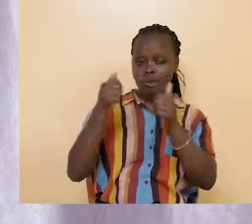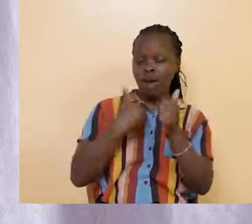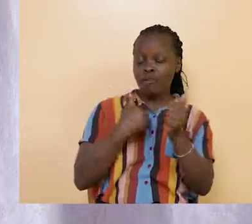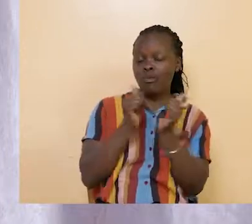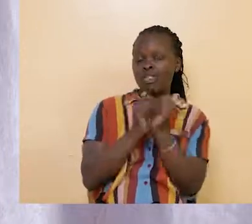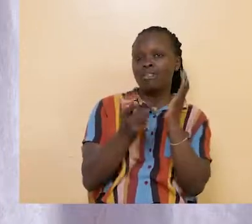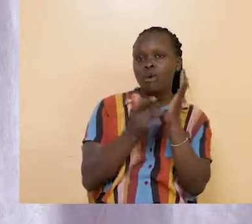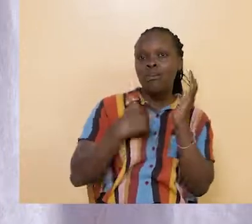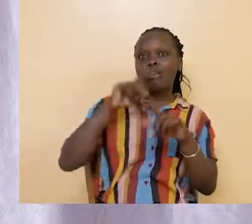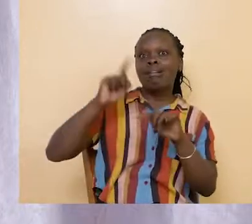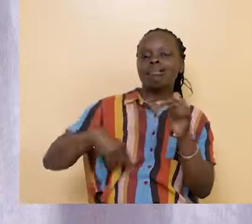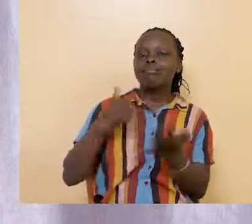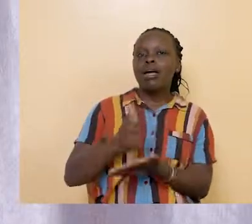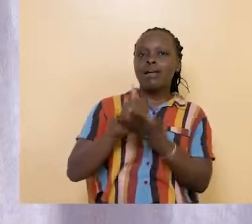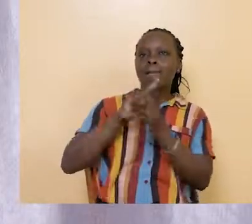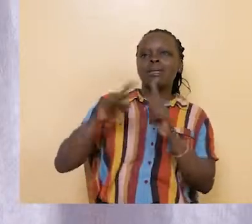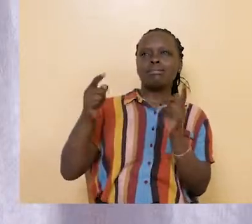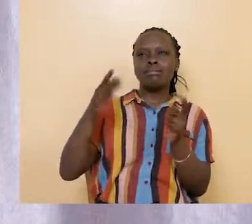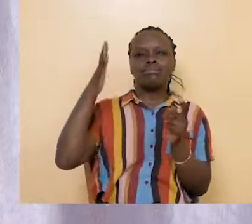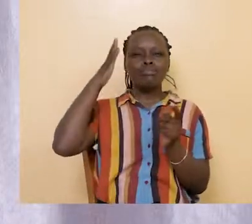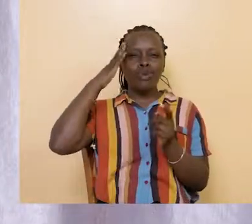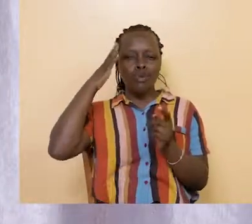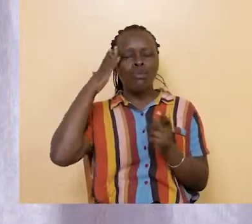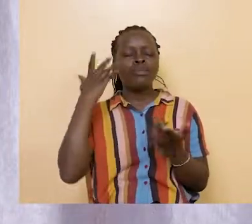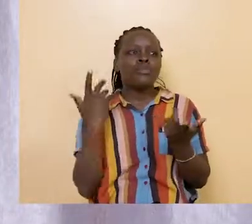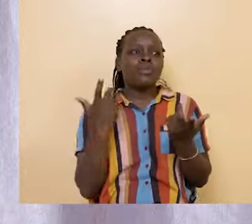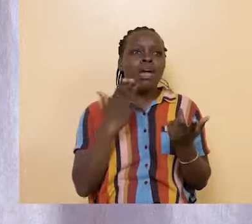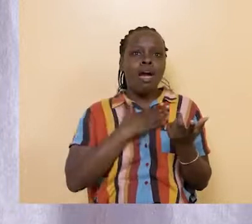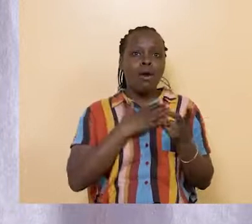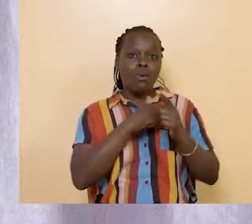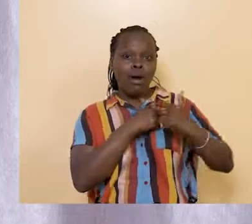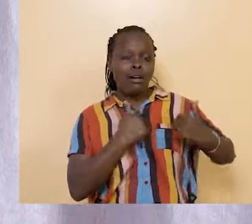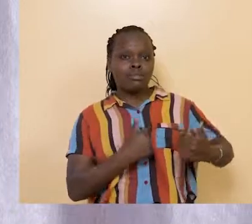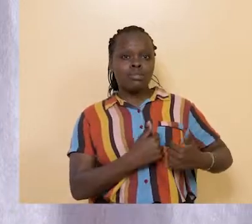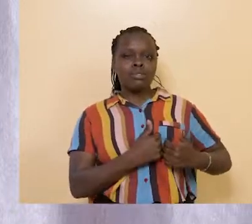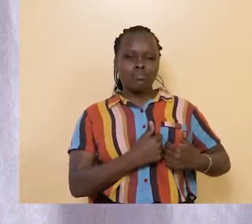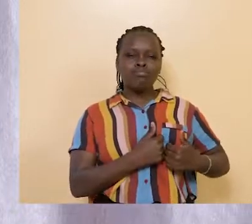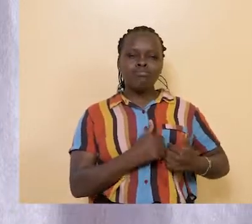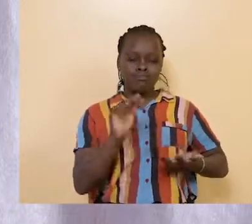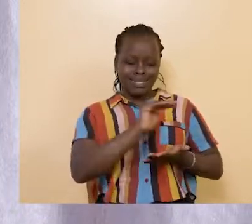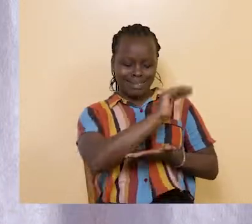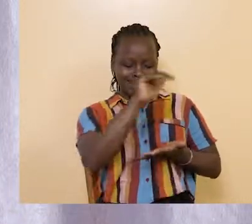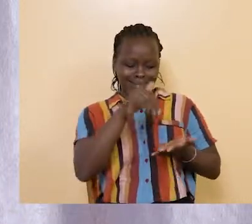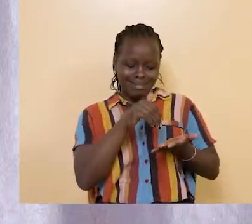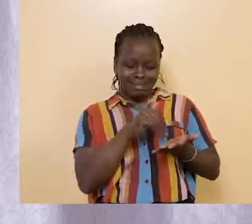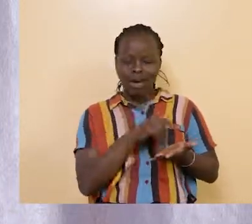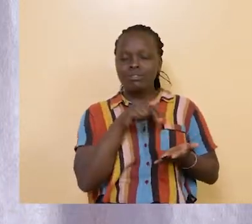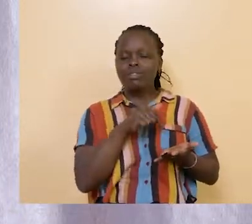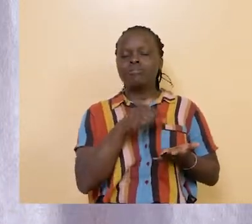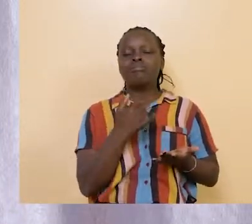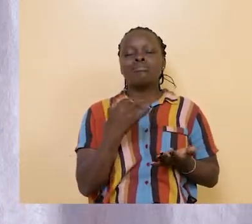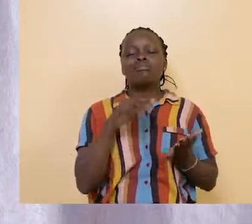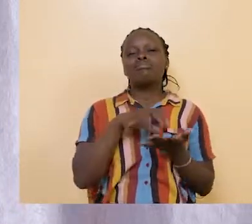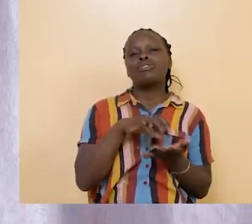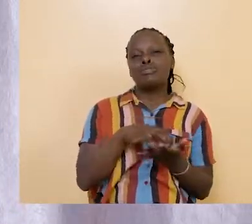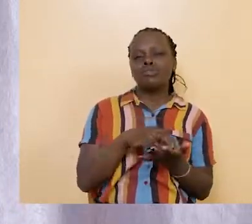with technology, we cannot help but come to the conclusion that our hearts are at the core of this issue, and we have a